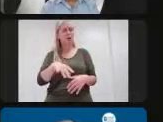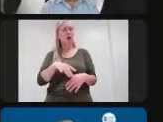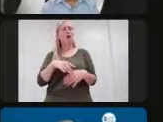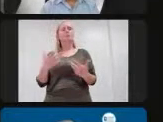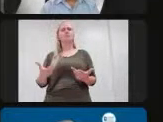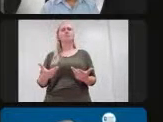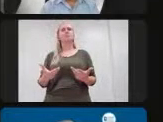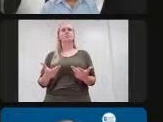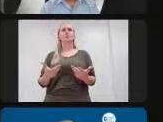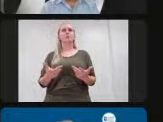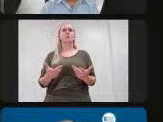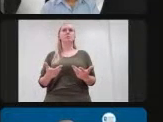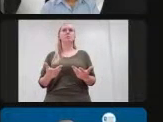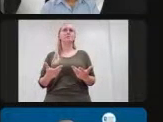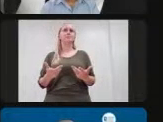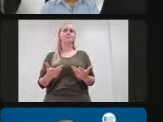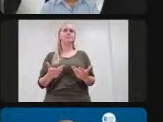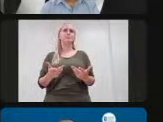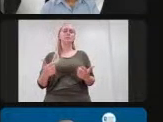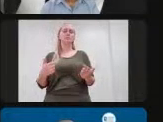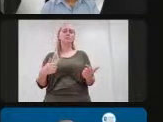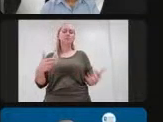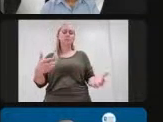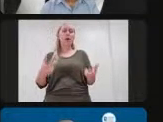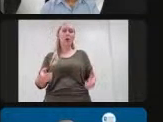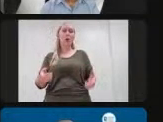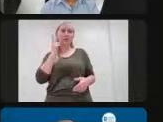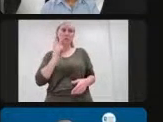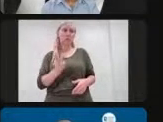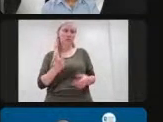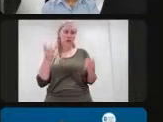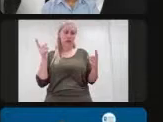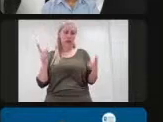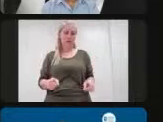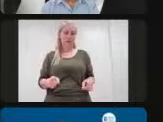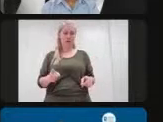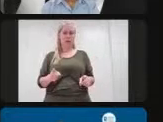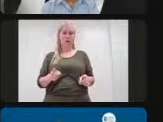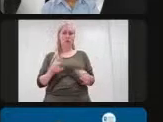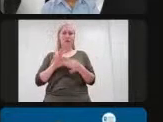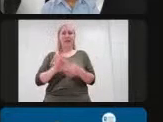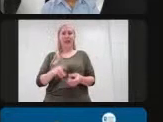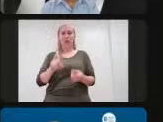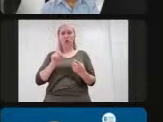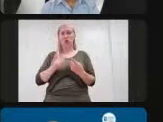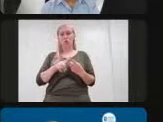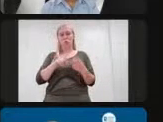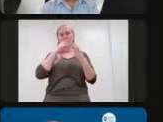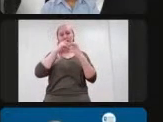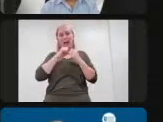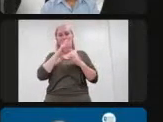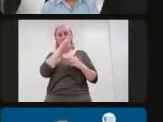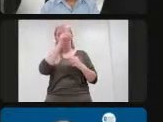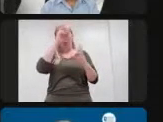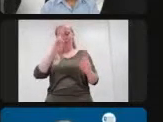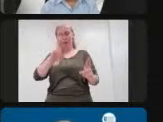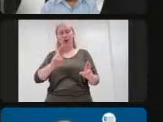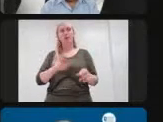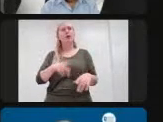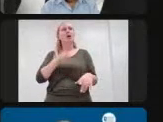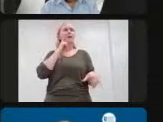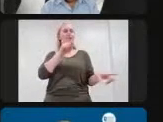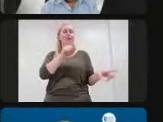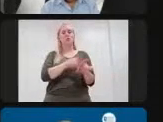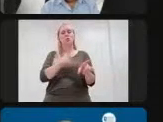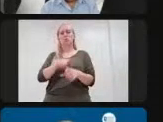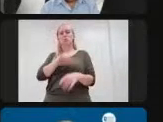and what I would like to see here and conduct with care and respect. And I think that's also part of